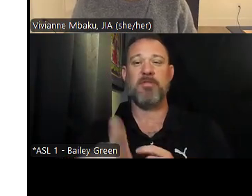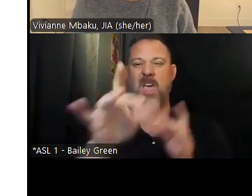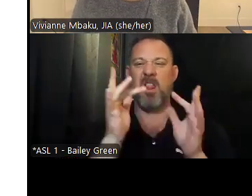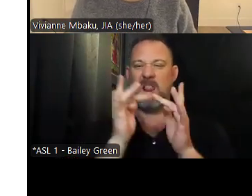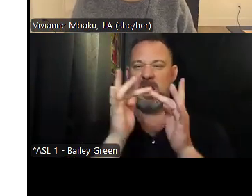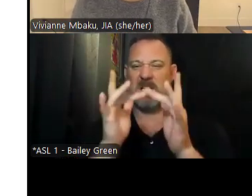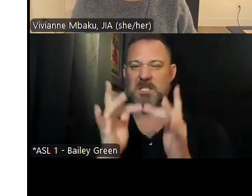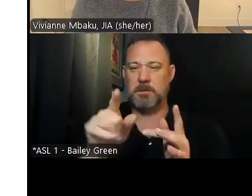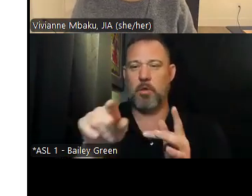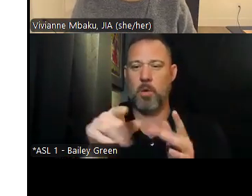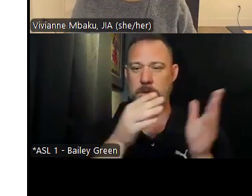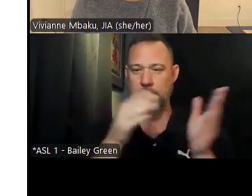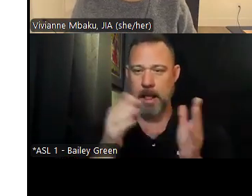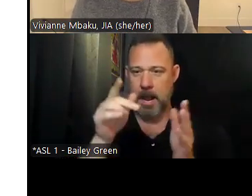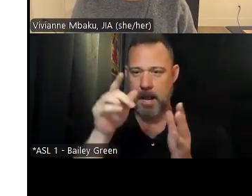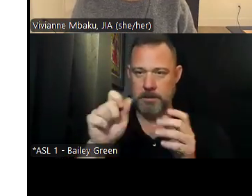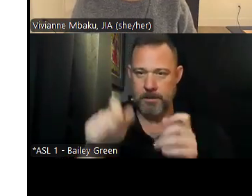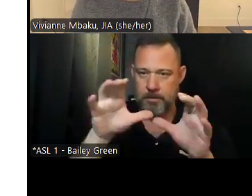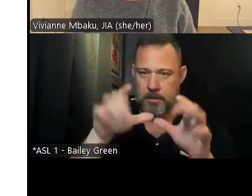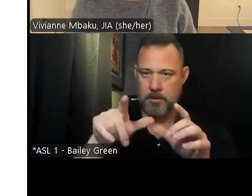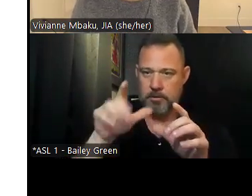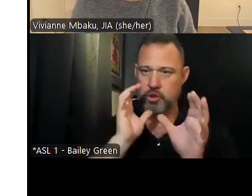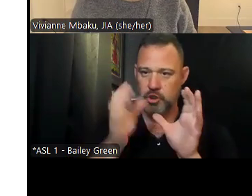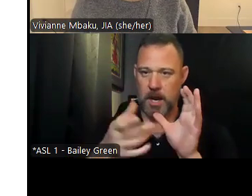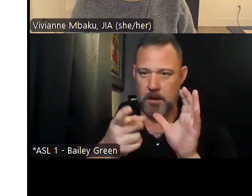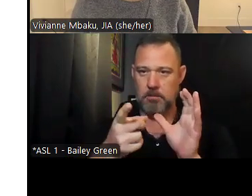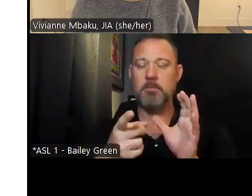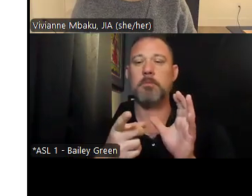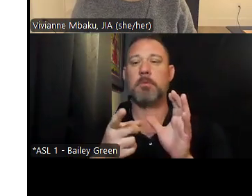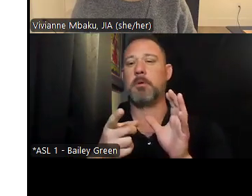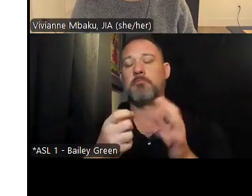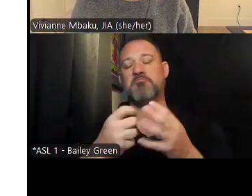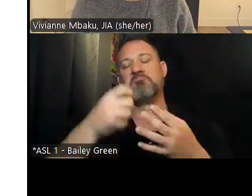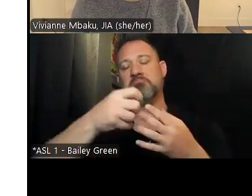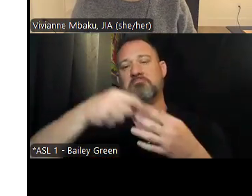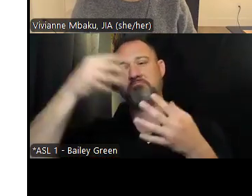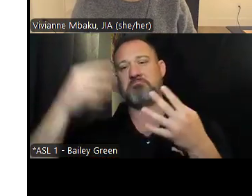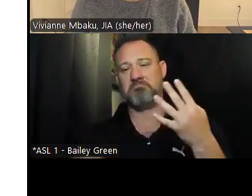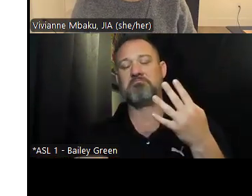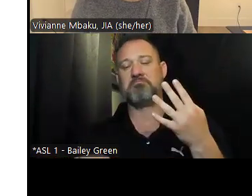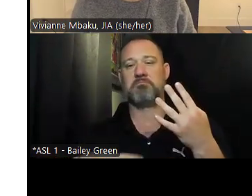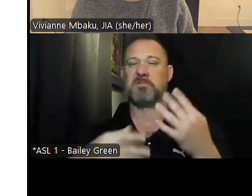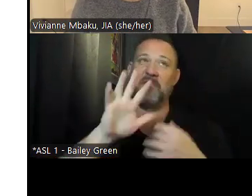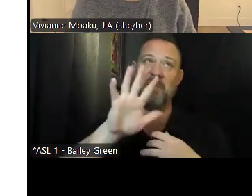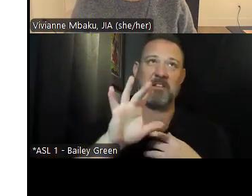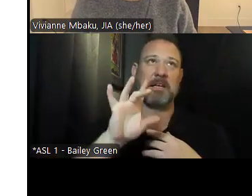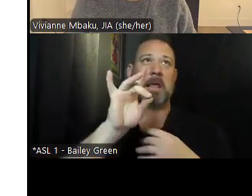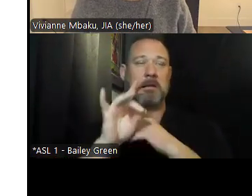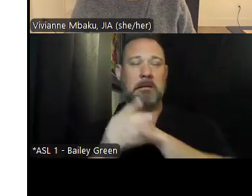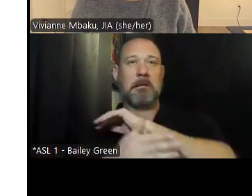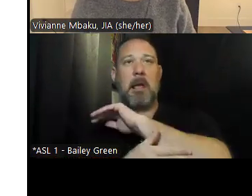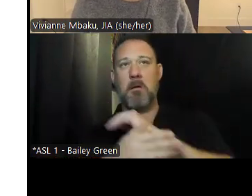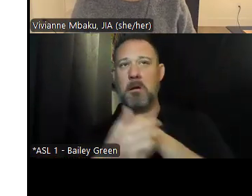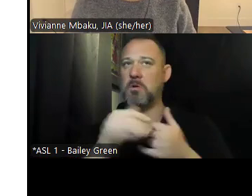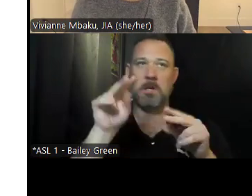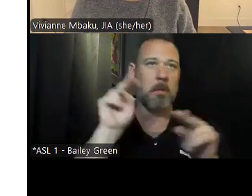these plans in the chat. It's not exhaustive. There's, 58 counties. We're still